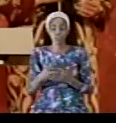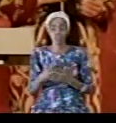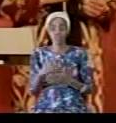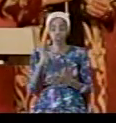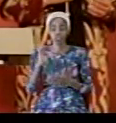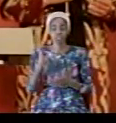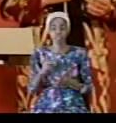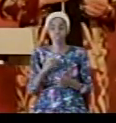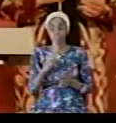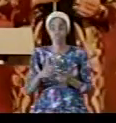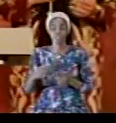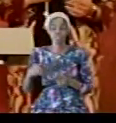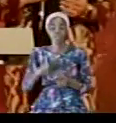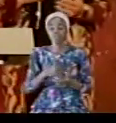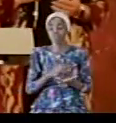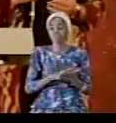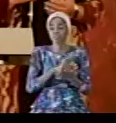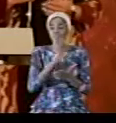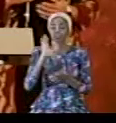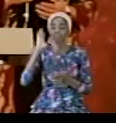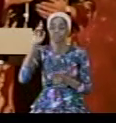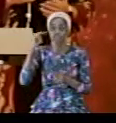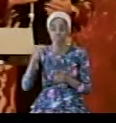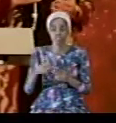Glorify your name, Lord.